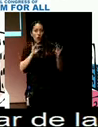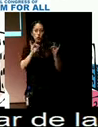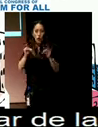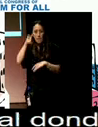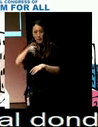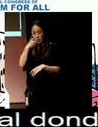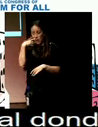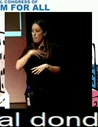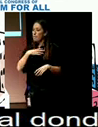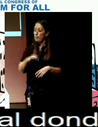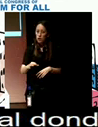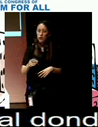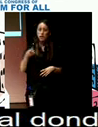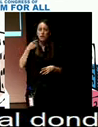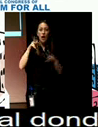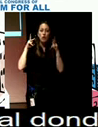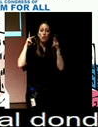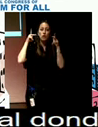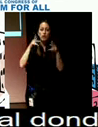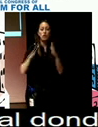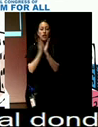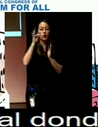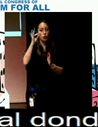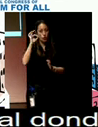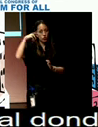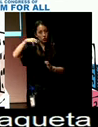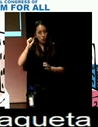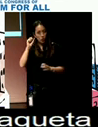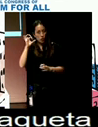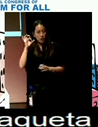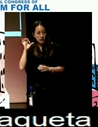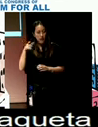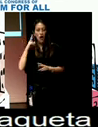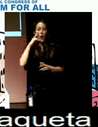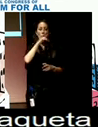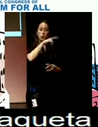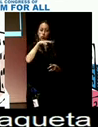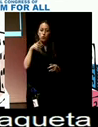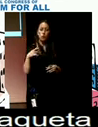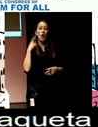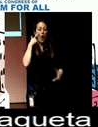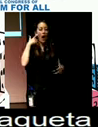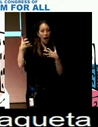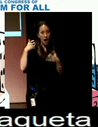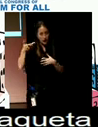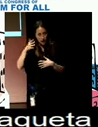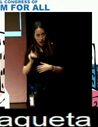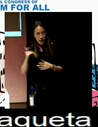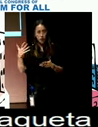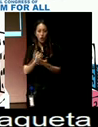that can be amplified, Santo Tomas Monastery, where you can find the Oriental